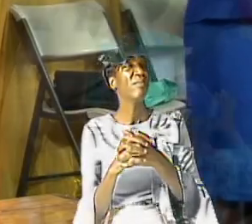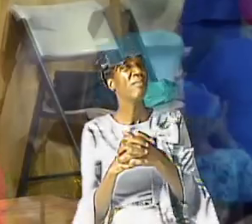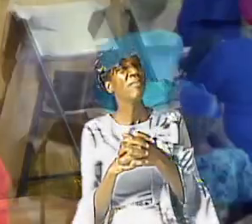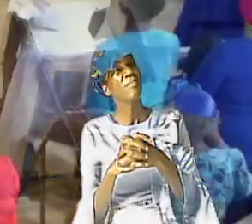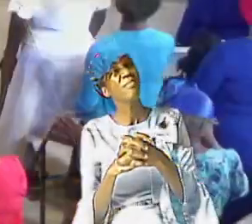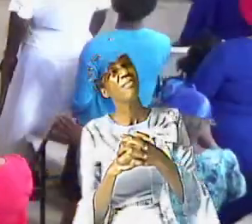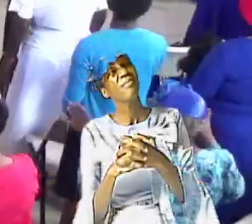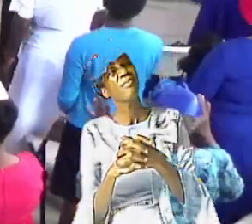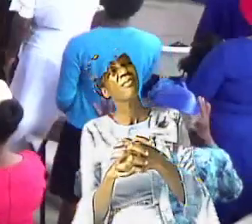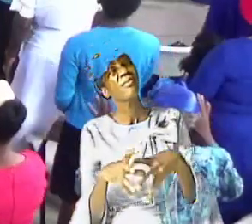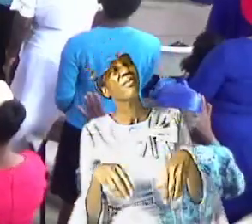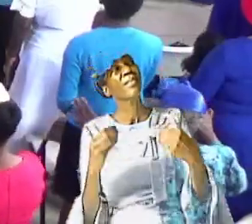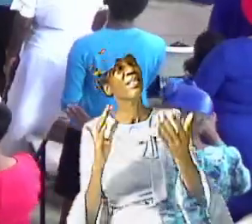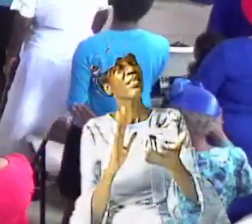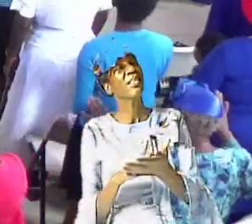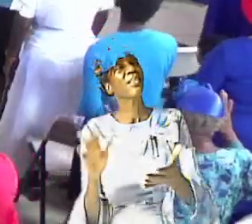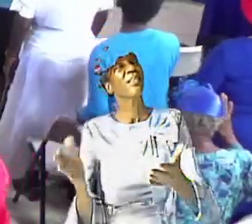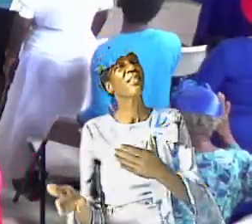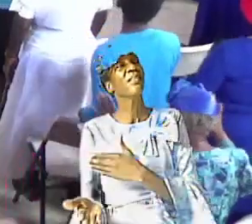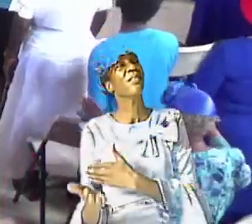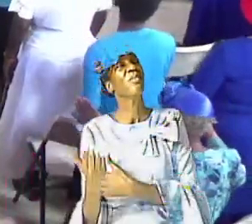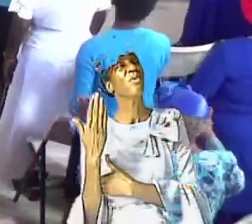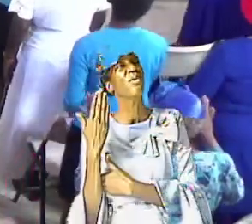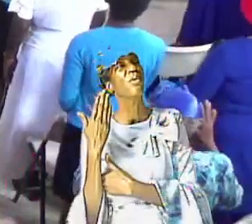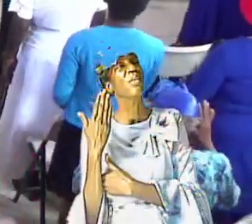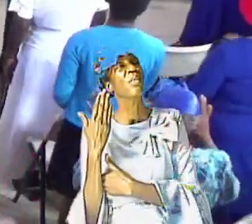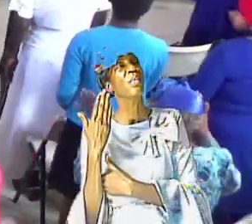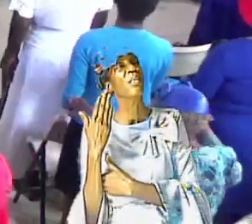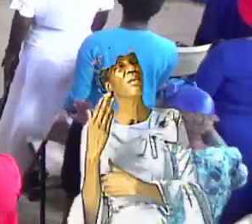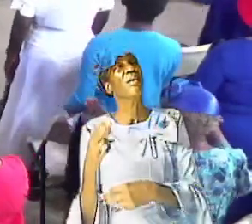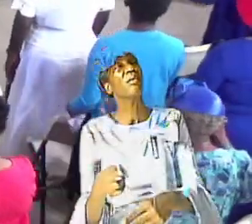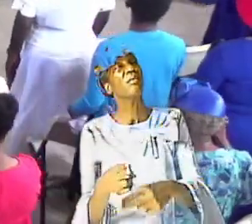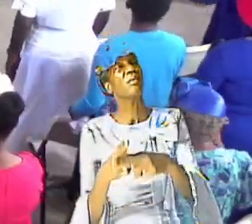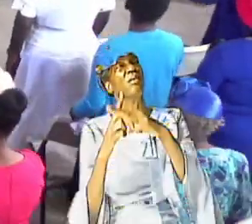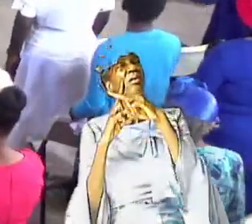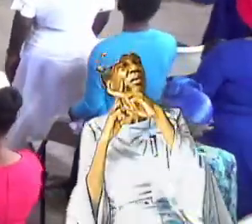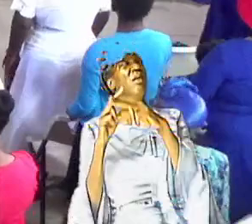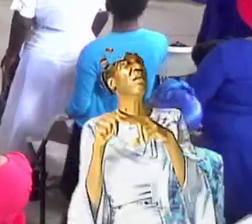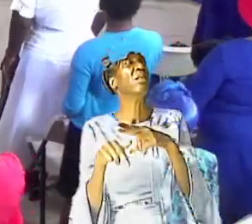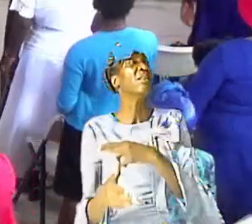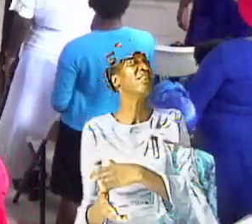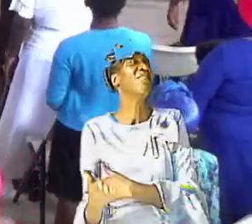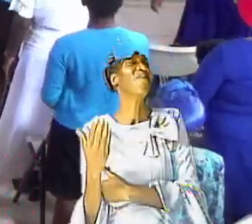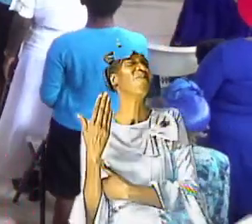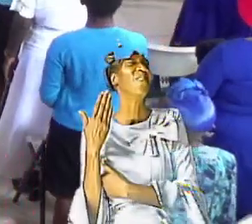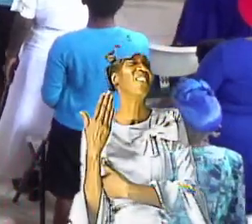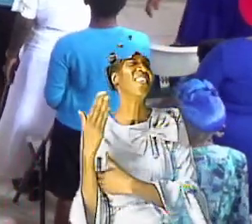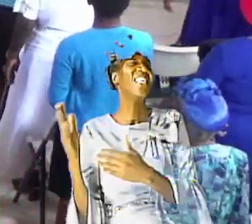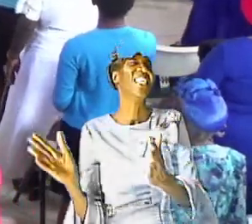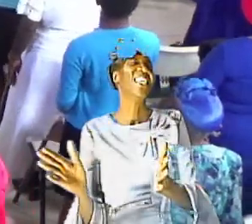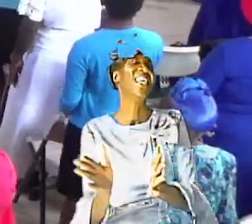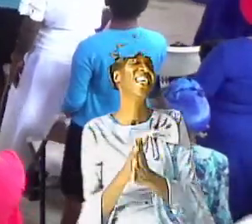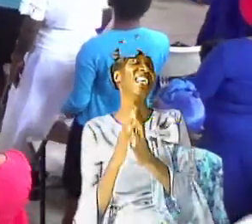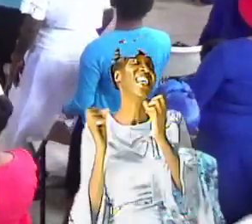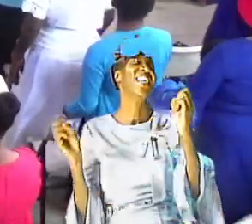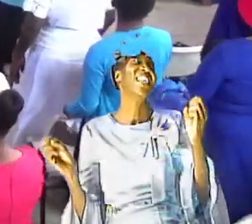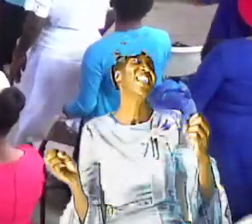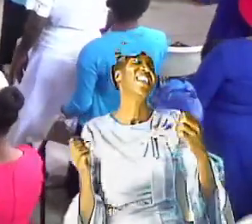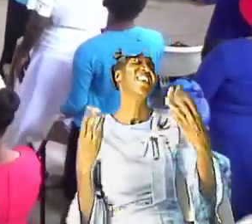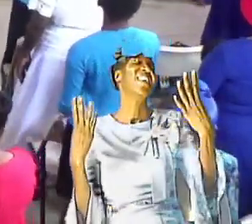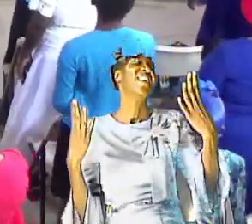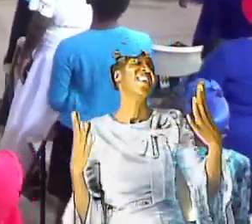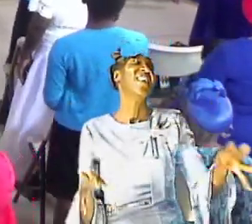God, we give you glory this morning. We give you honor this morning. Hallelujah. What a mighty God